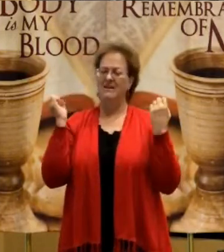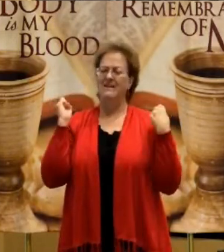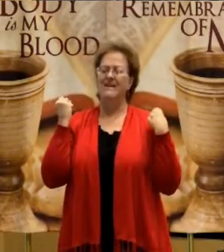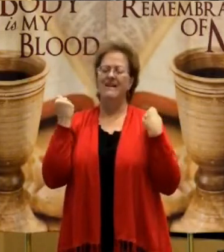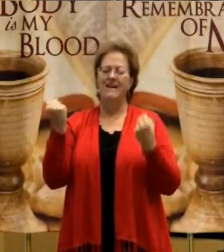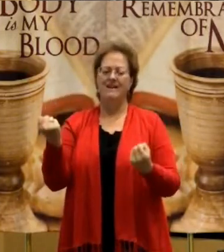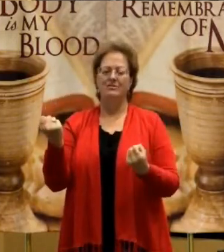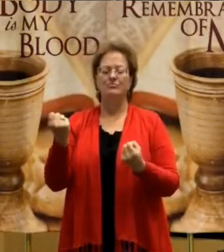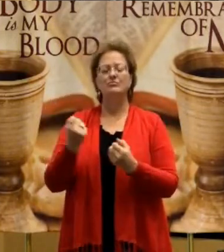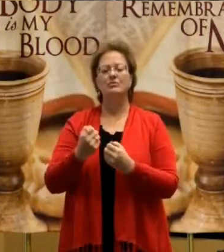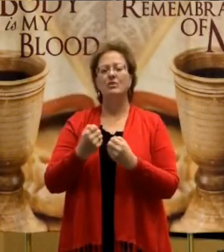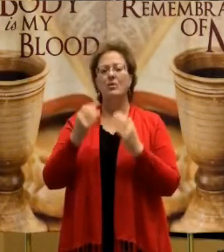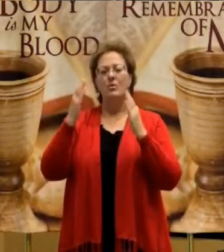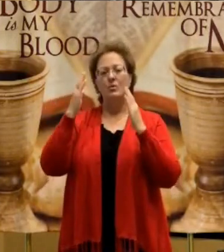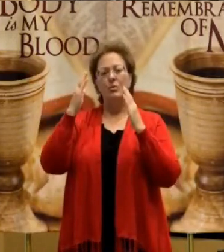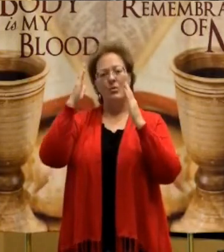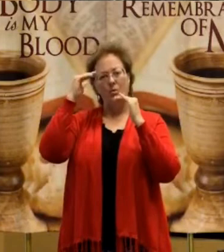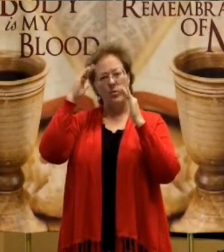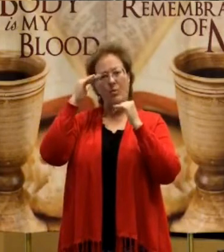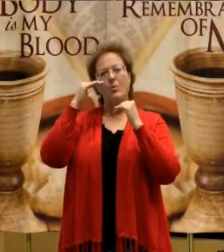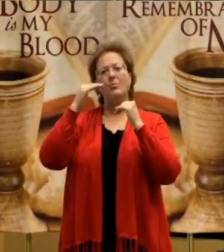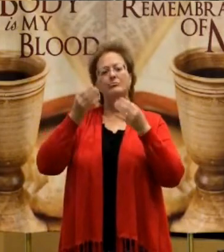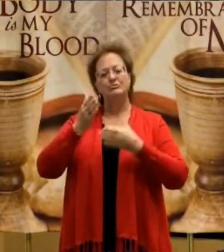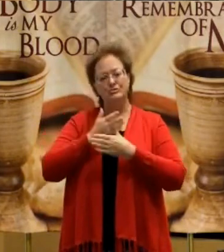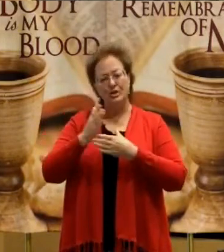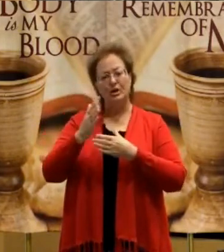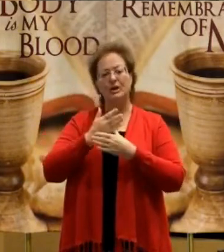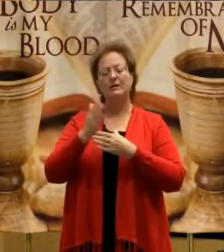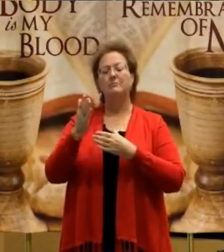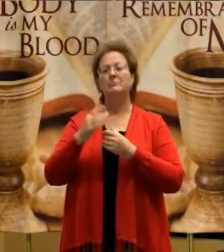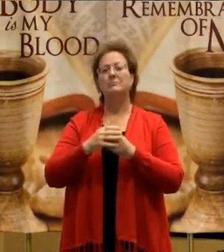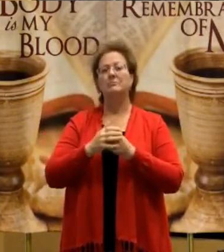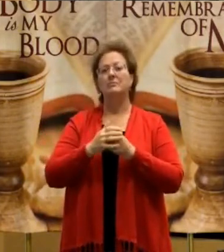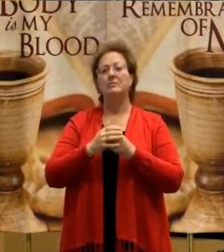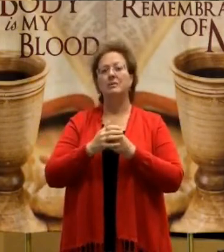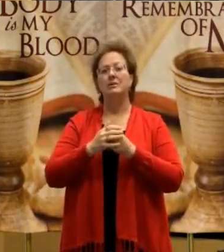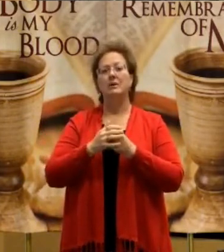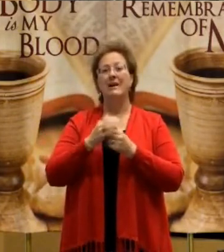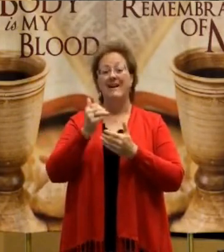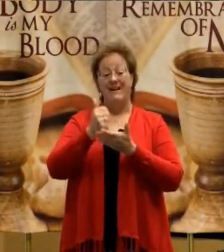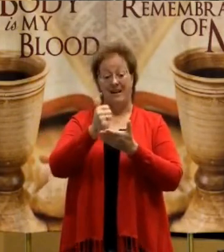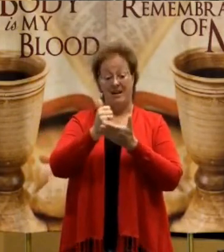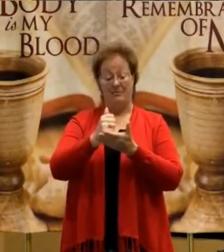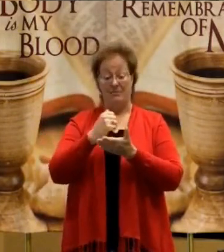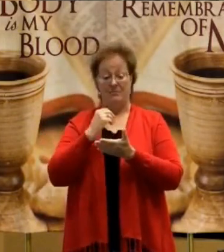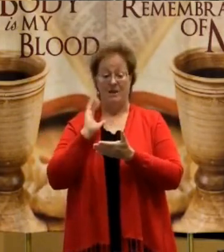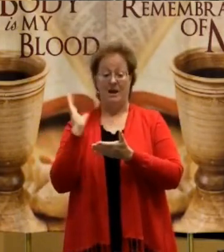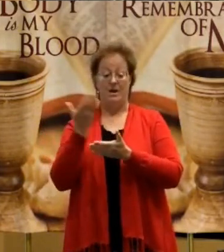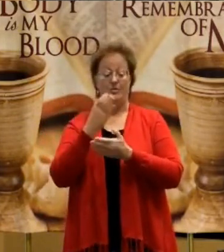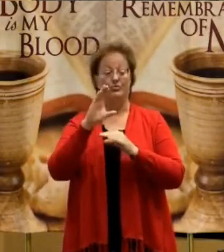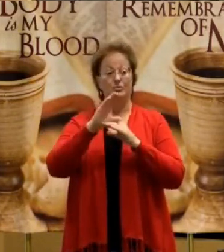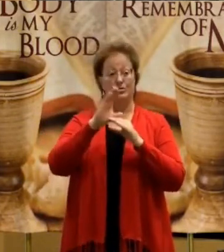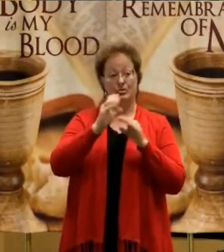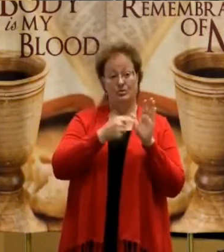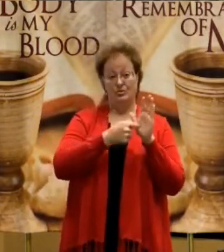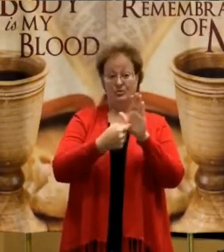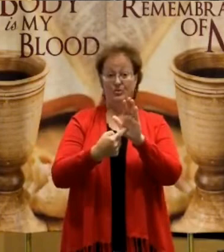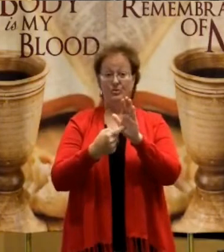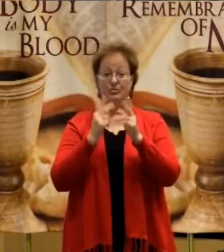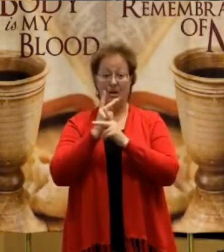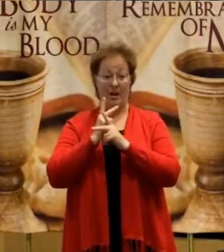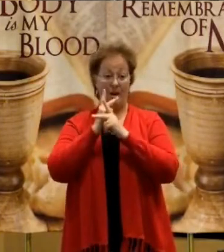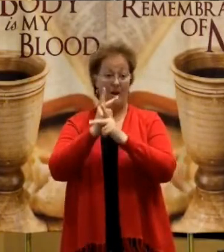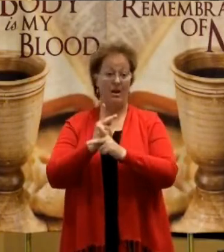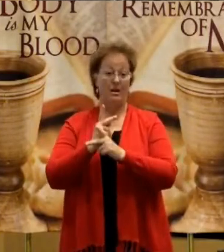of healing and hope. Confident in your care, help us as a congregation to care, and in so doing,